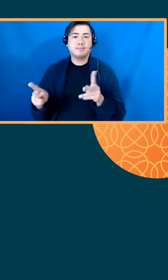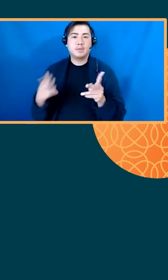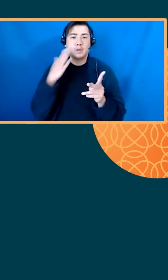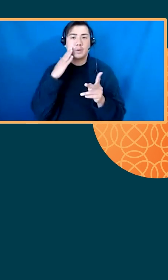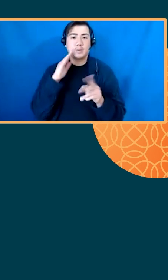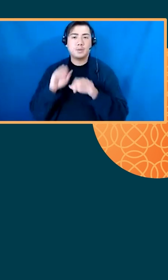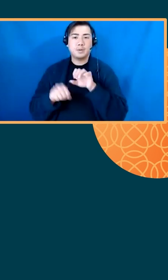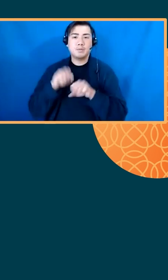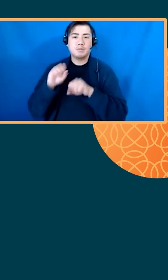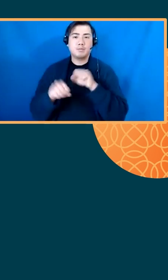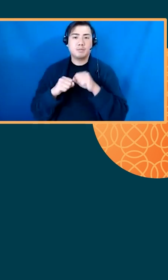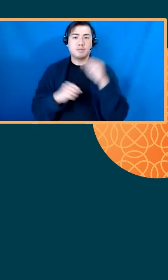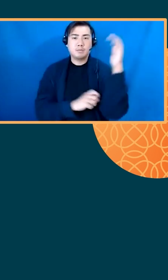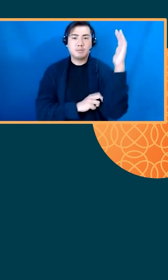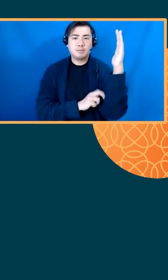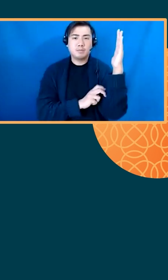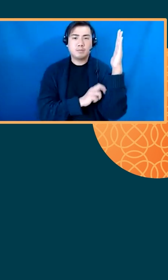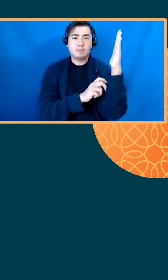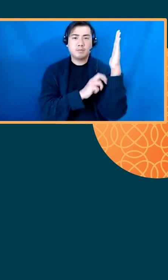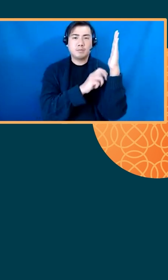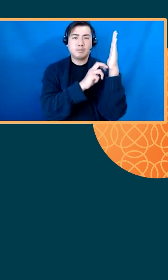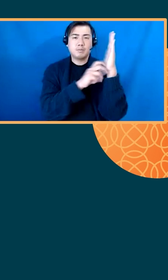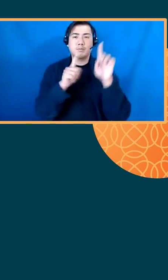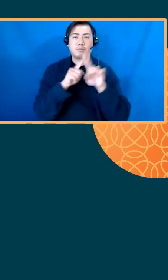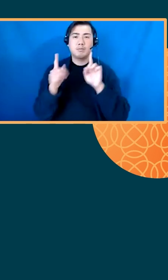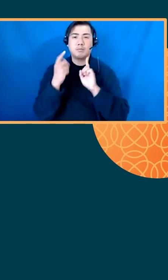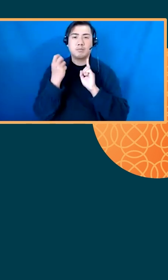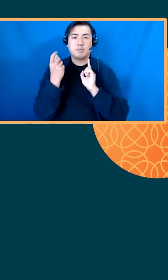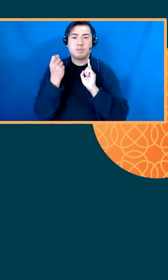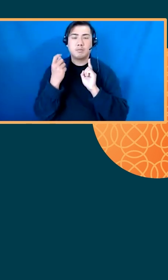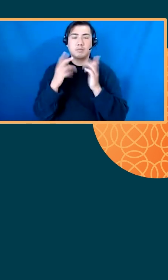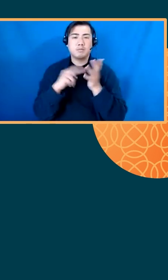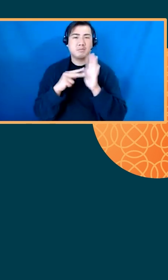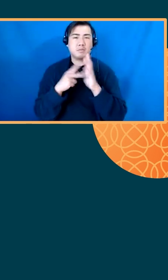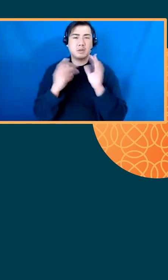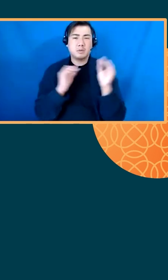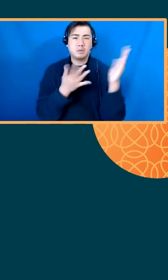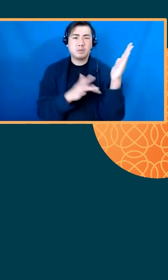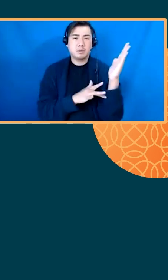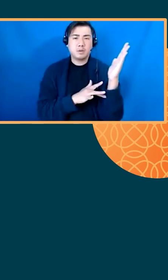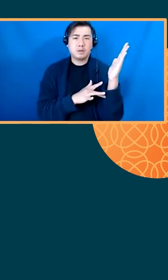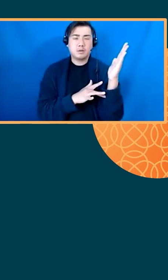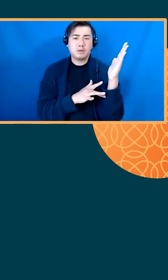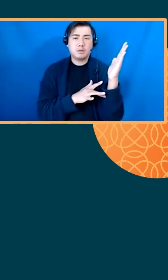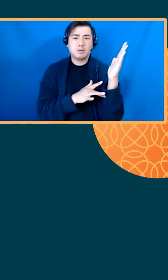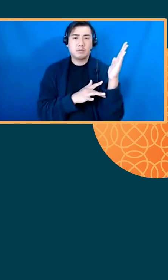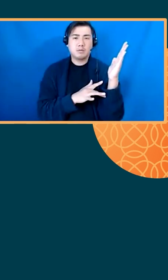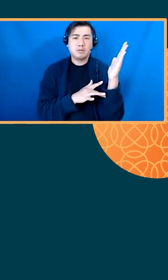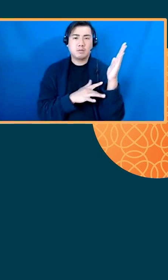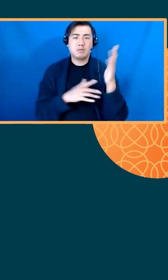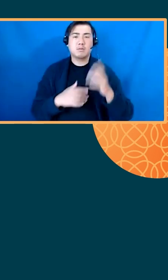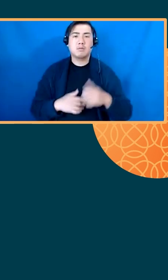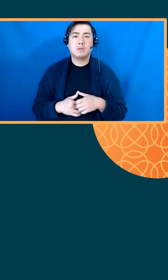have a middle, has a peg on either side. And it's like you go